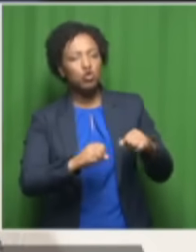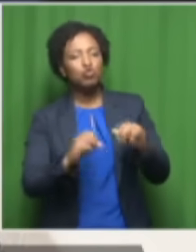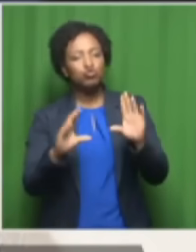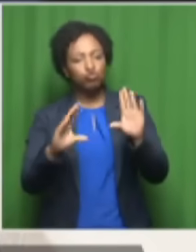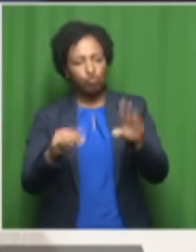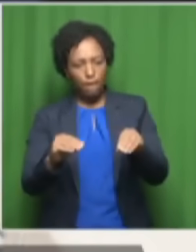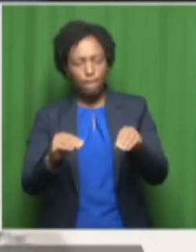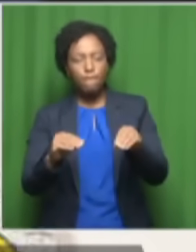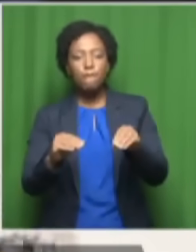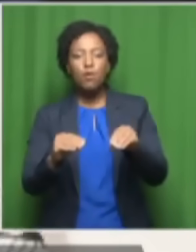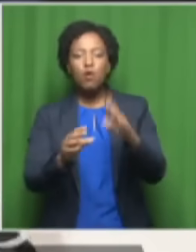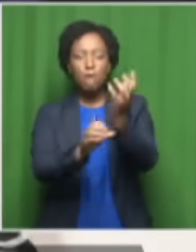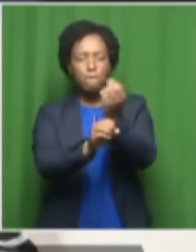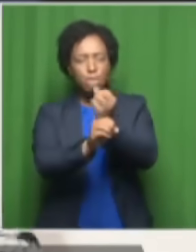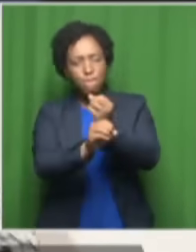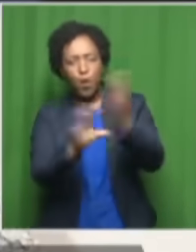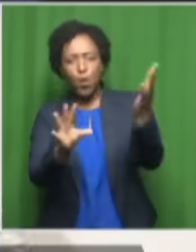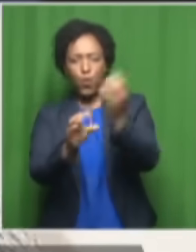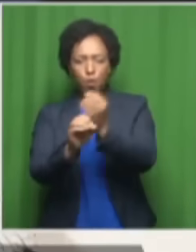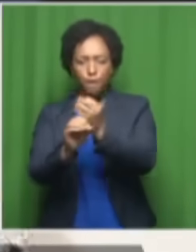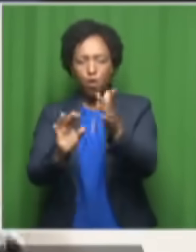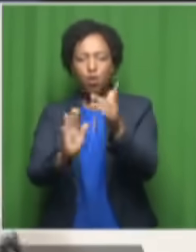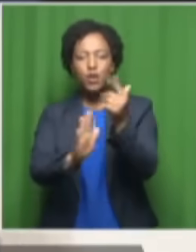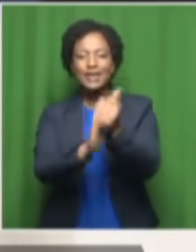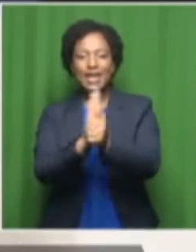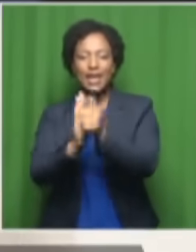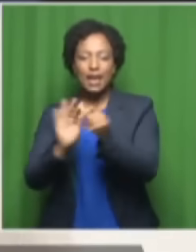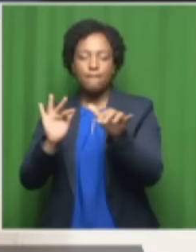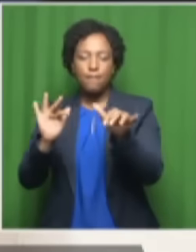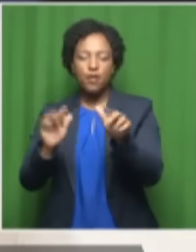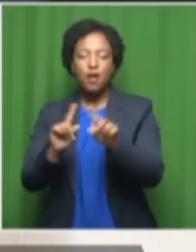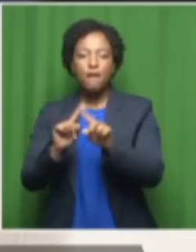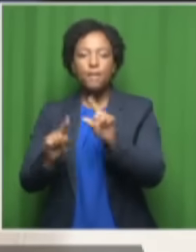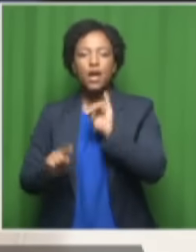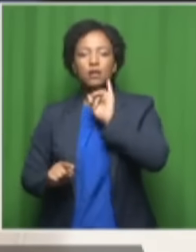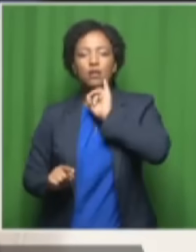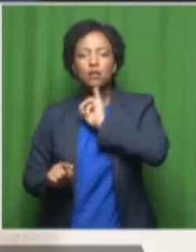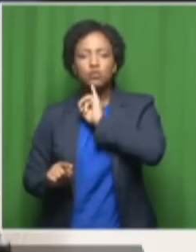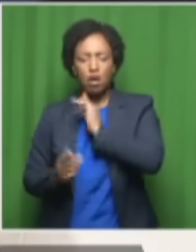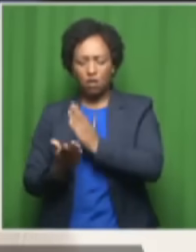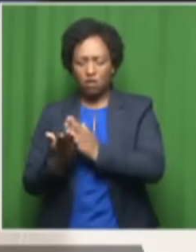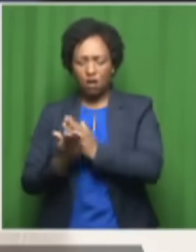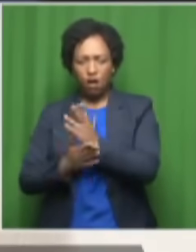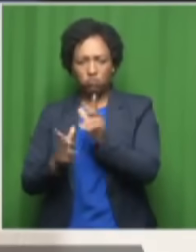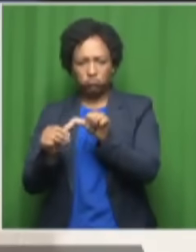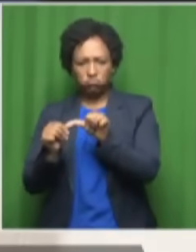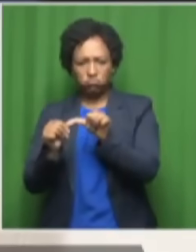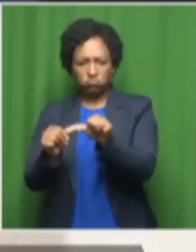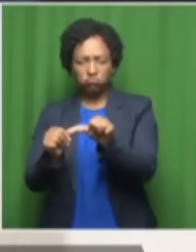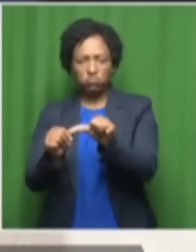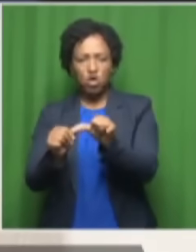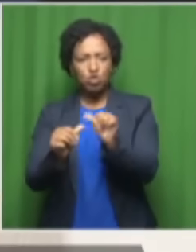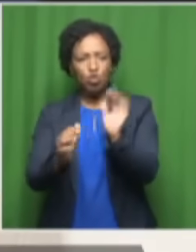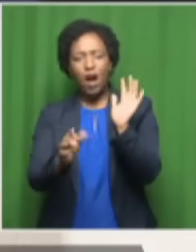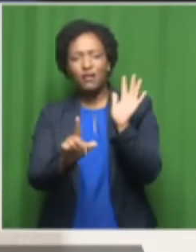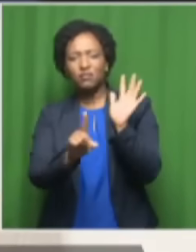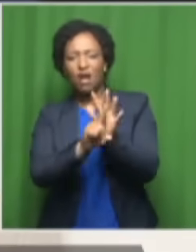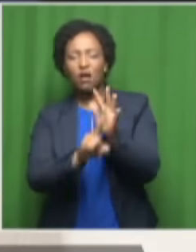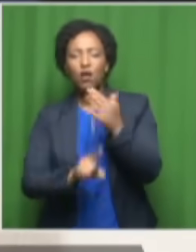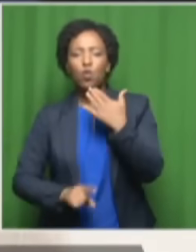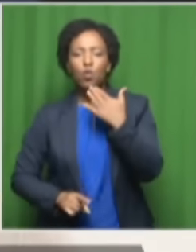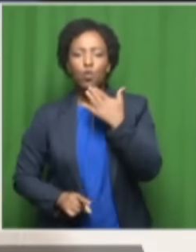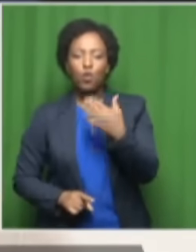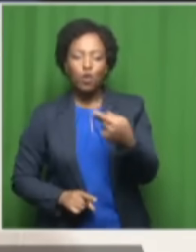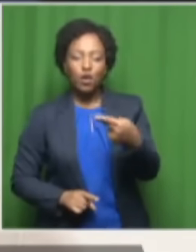of civilians. However, Israel has a right to continue to go after Hamas. Then we sit with a